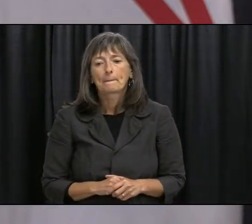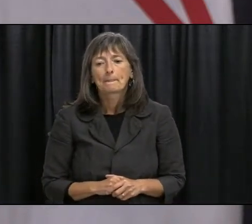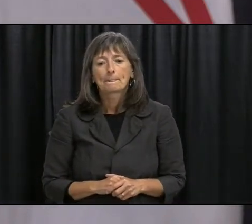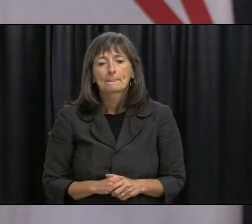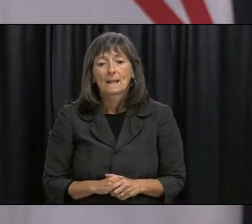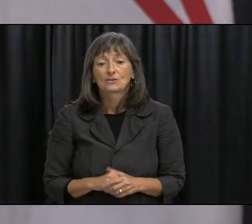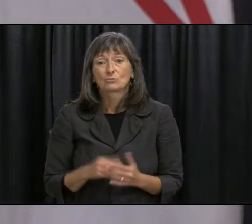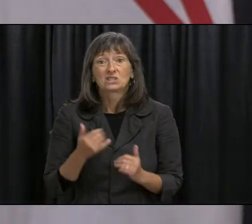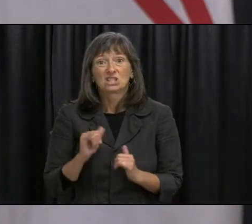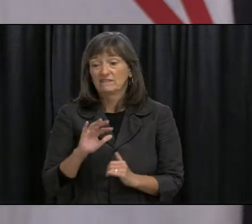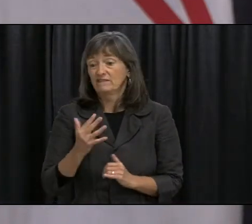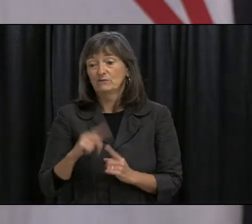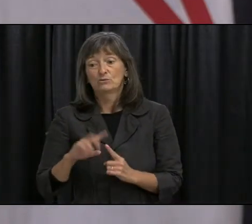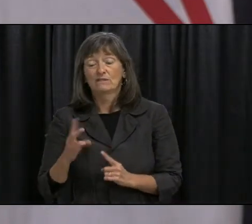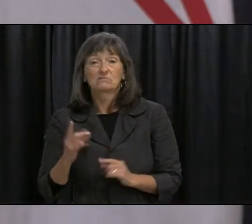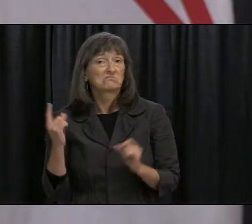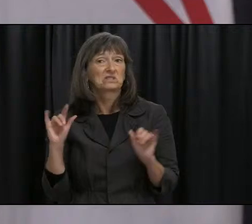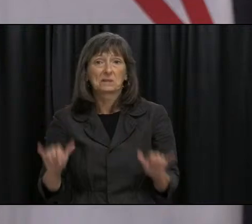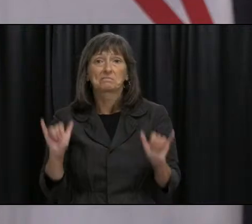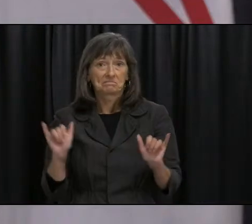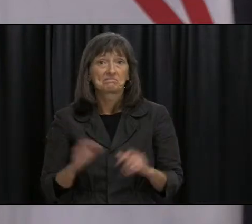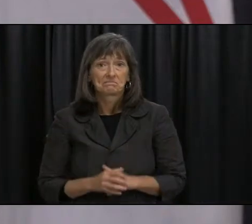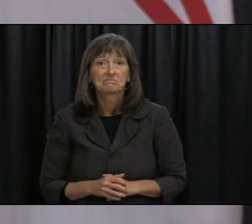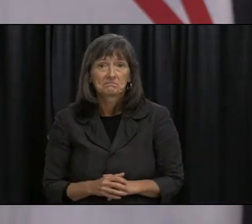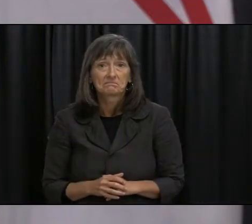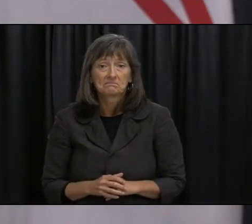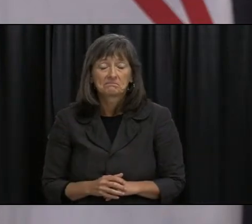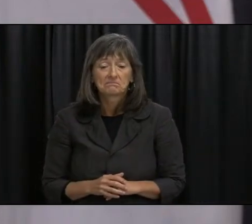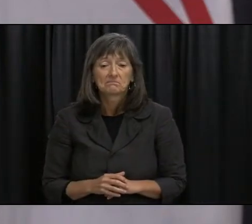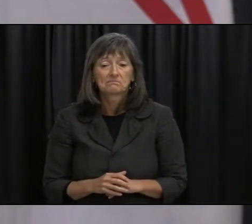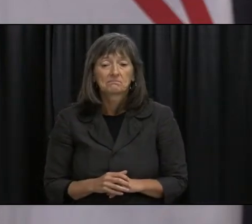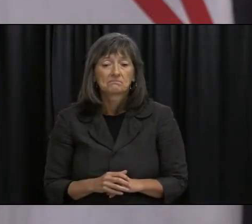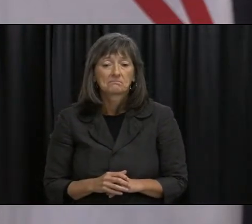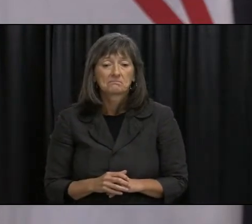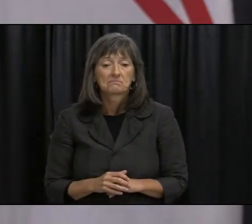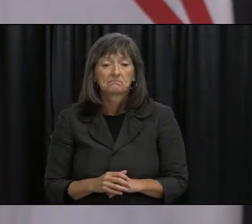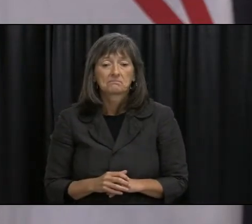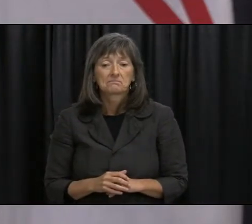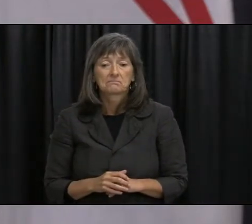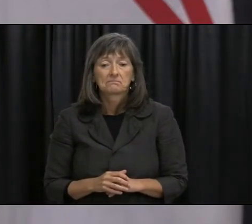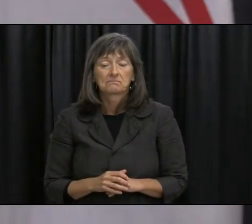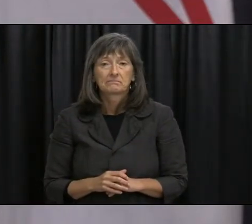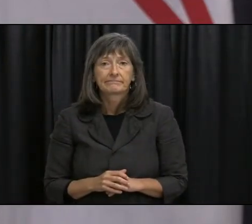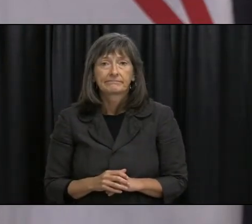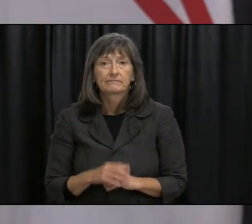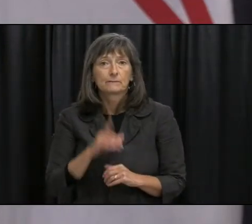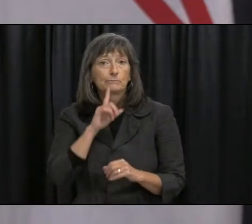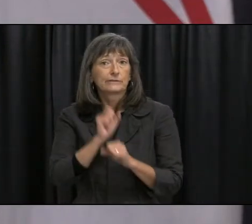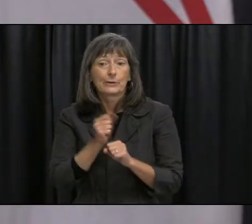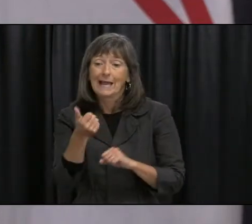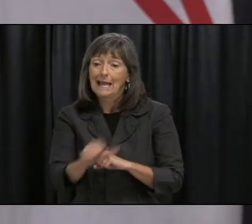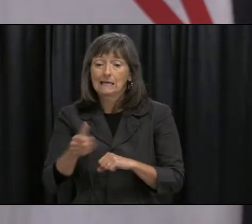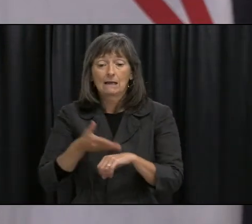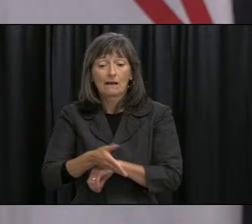on day 5 to 7 of their isolation period, provided that day 7 is after the 9th.